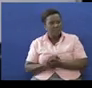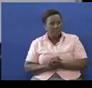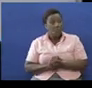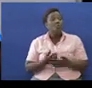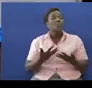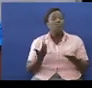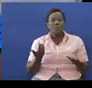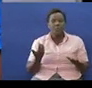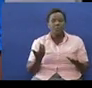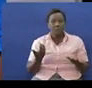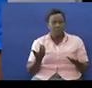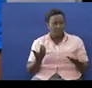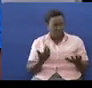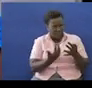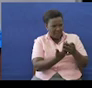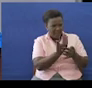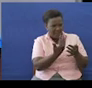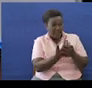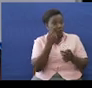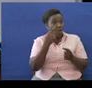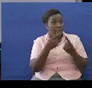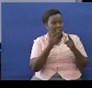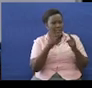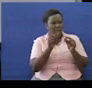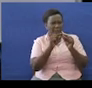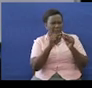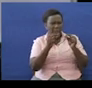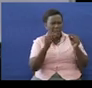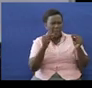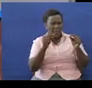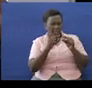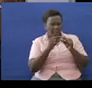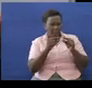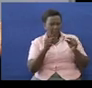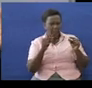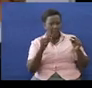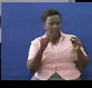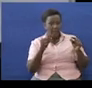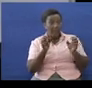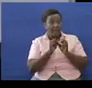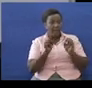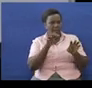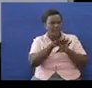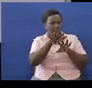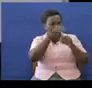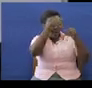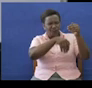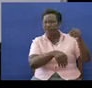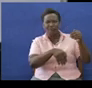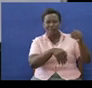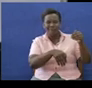influence adequate rainfall. Why? The way they are. The leaves are too